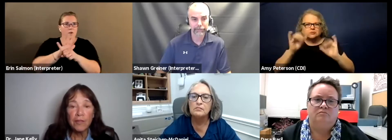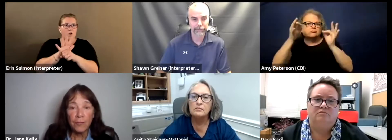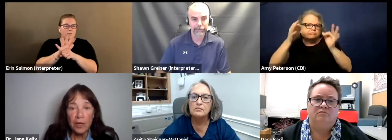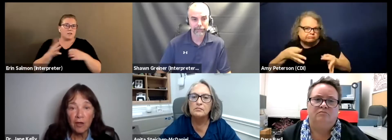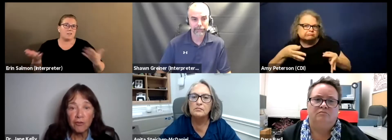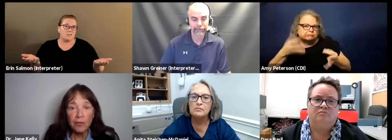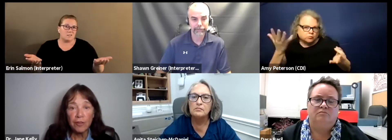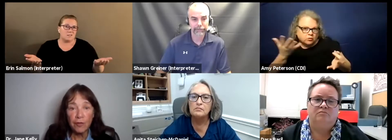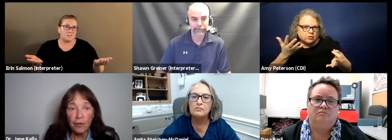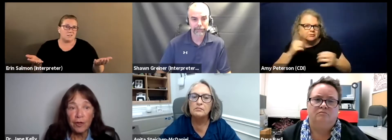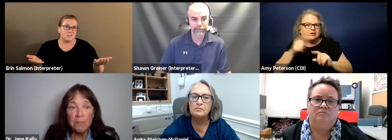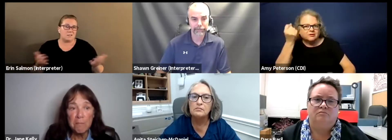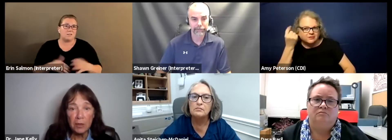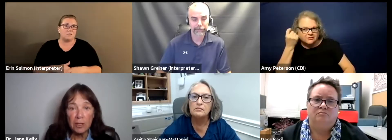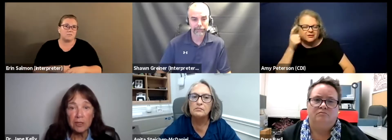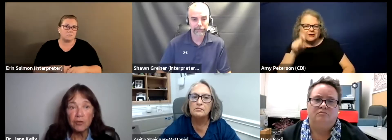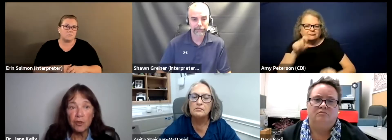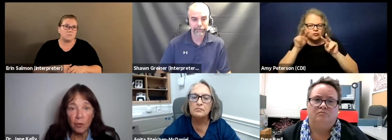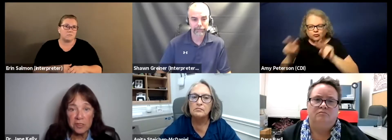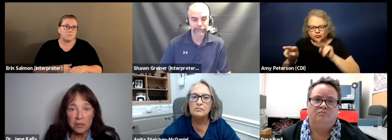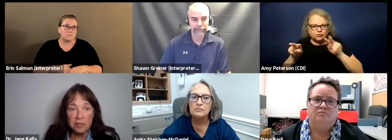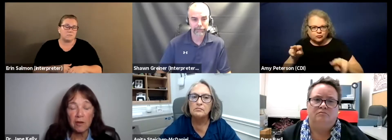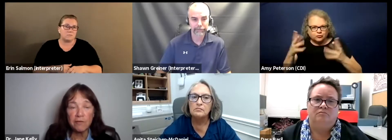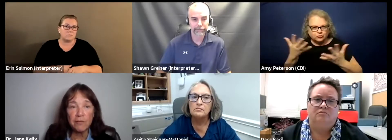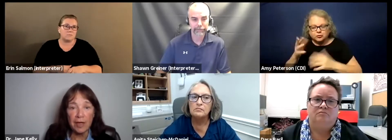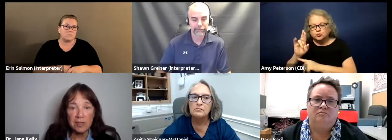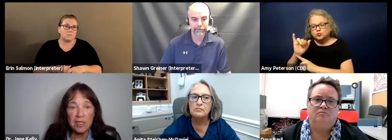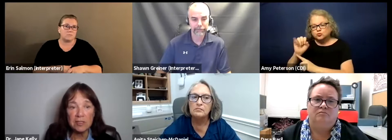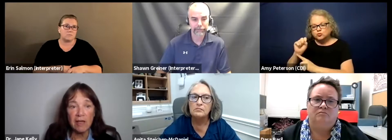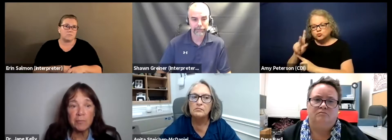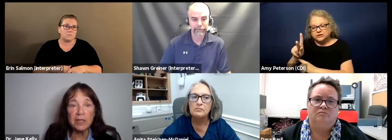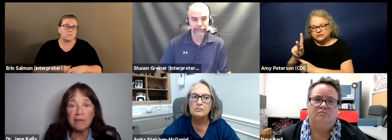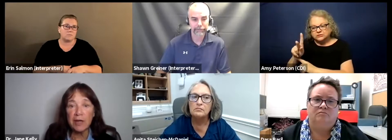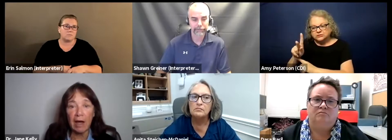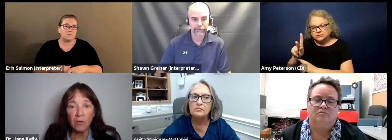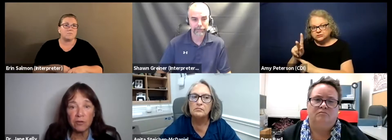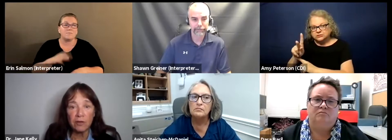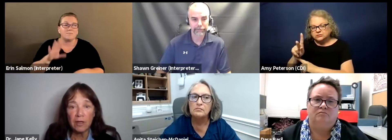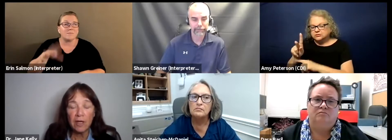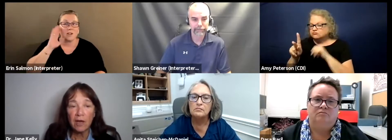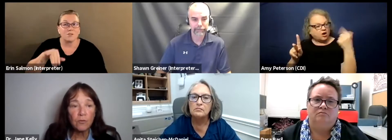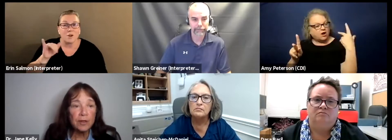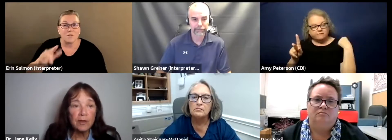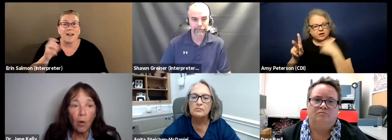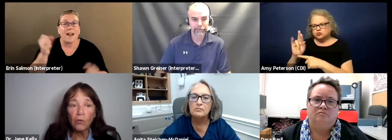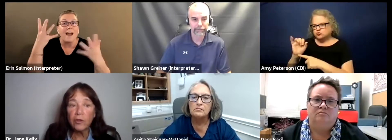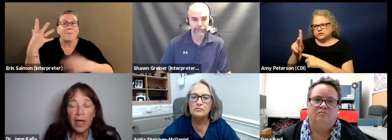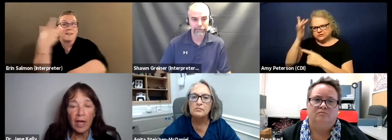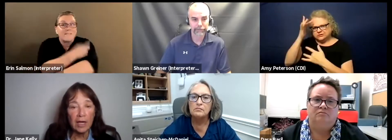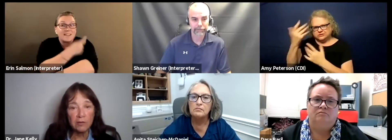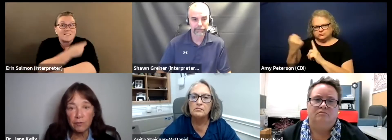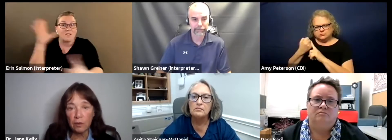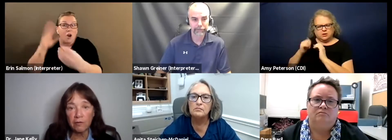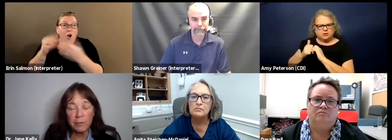More than 330 million doses of the vaccines have been given out, and really only